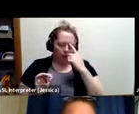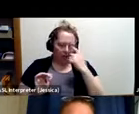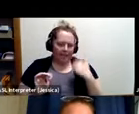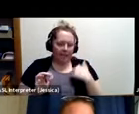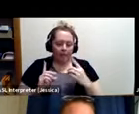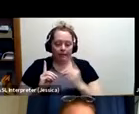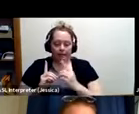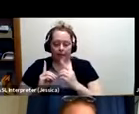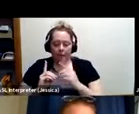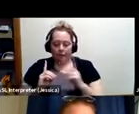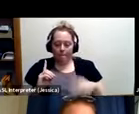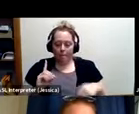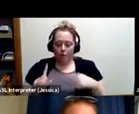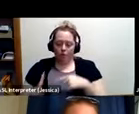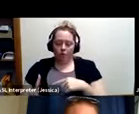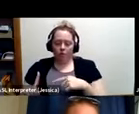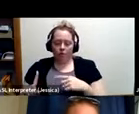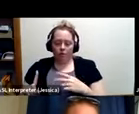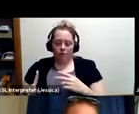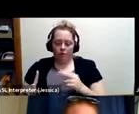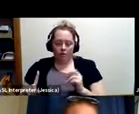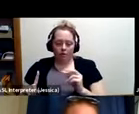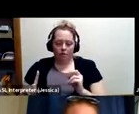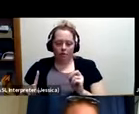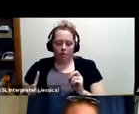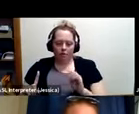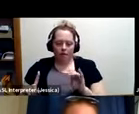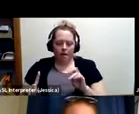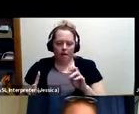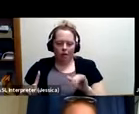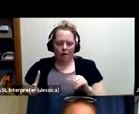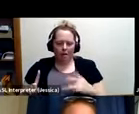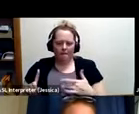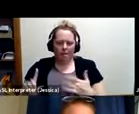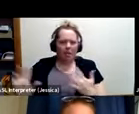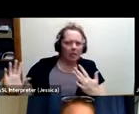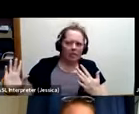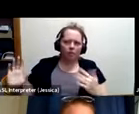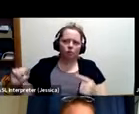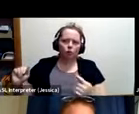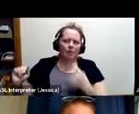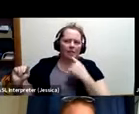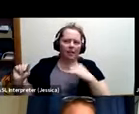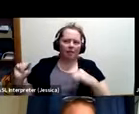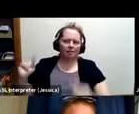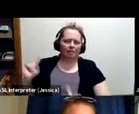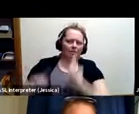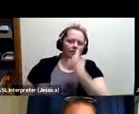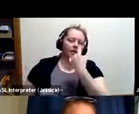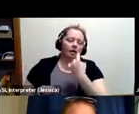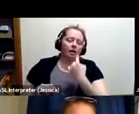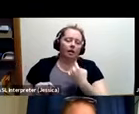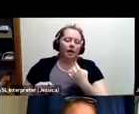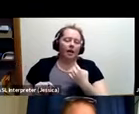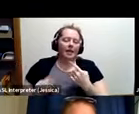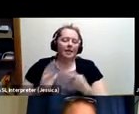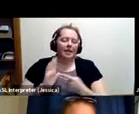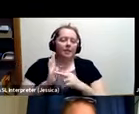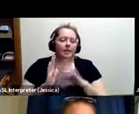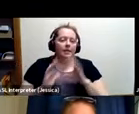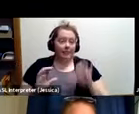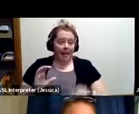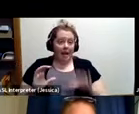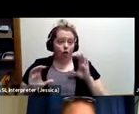therefore don't come at me with that. And just sort of not being open to that conversation. And I want